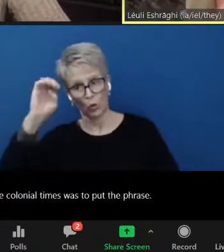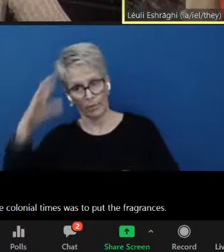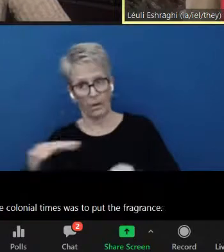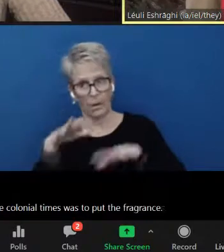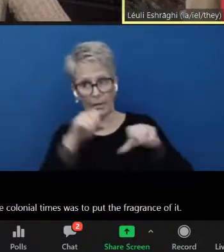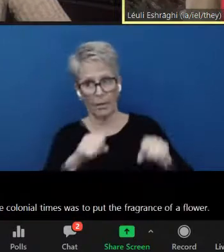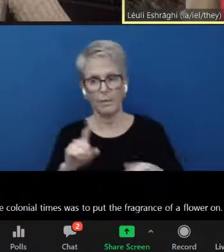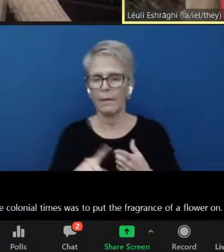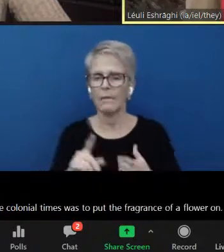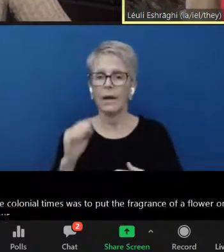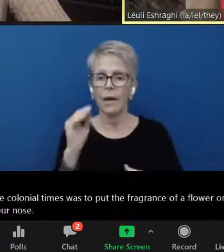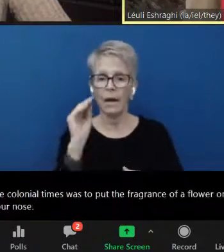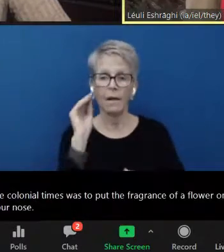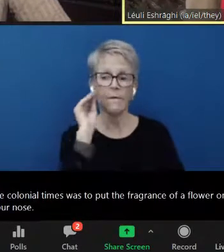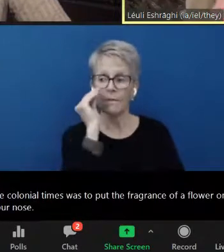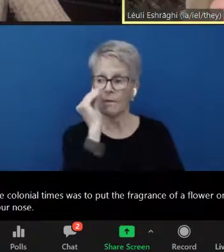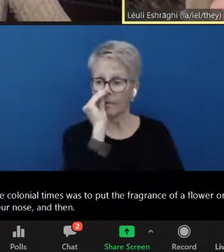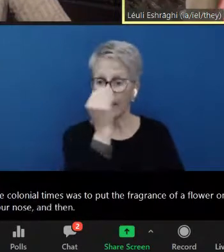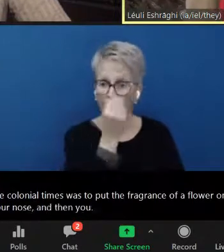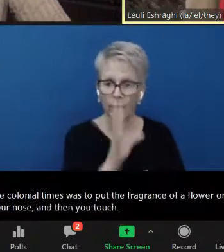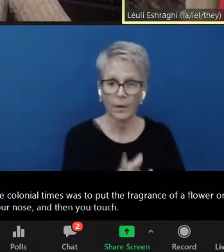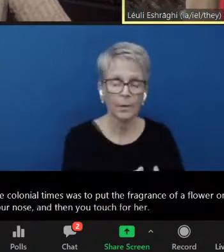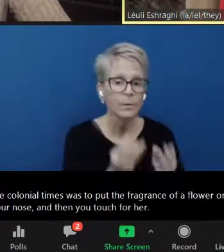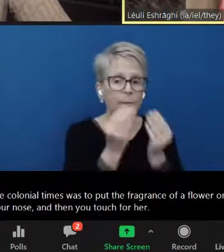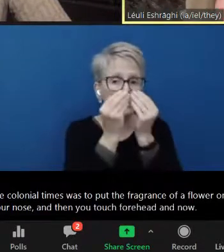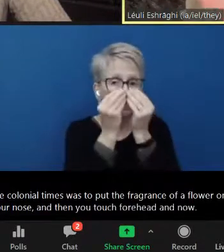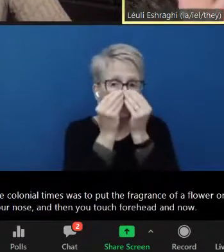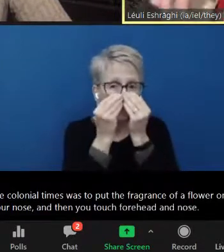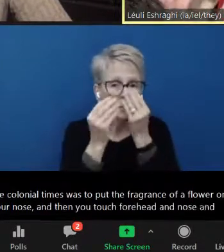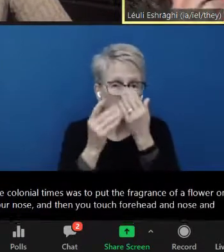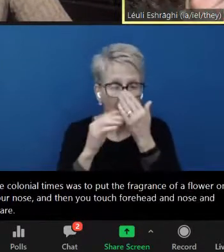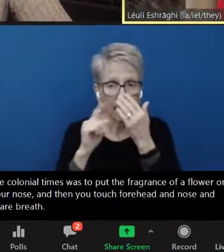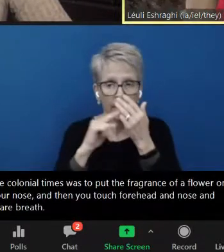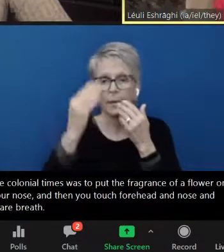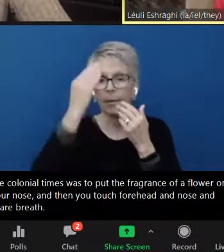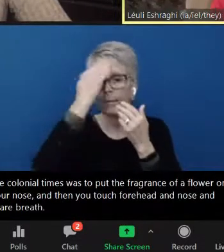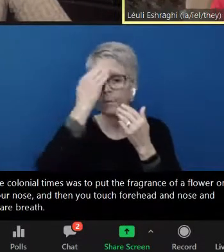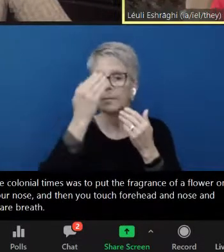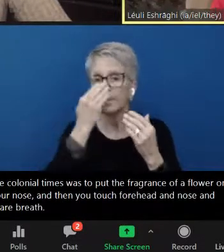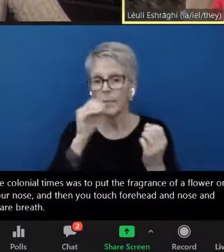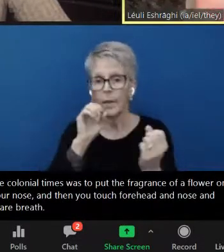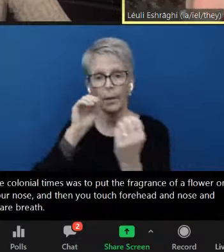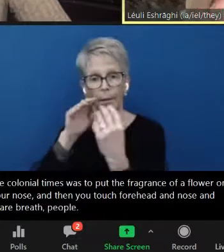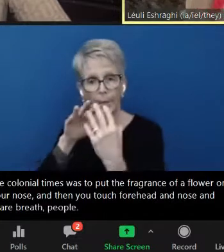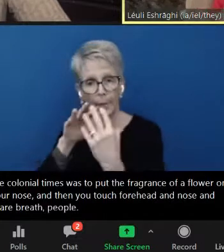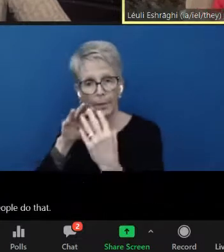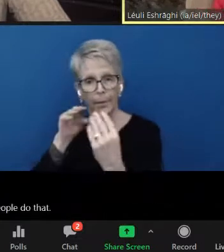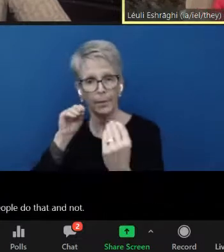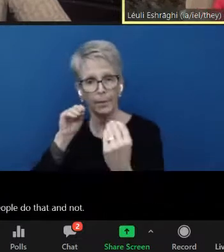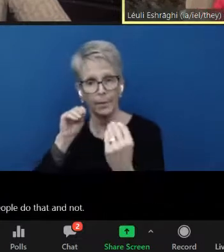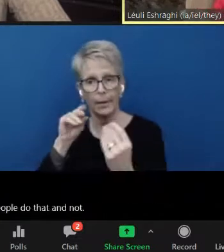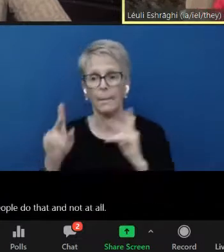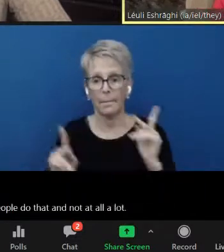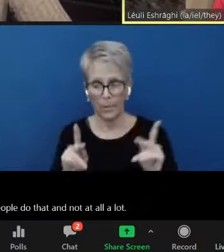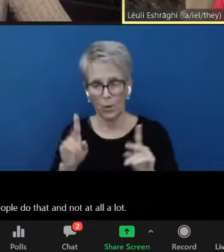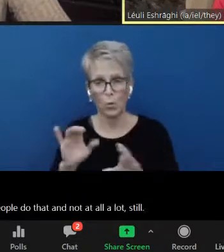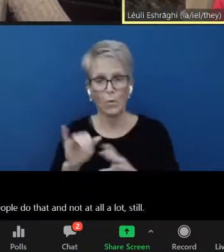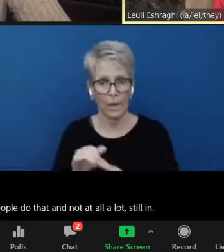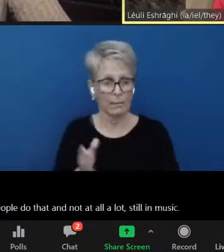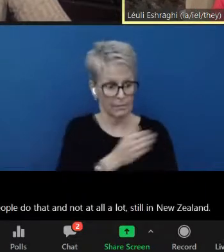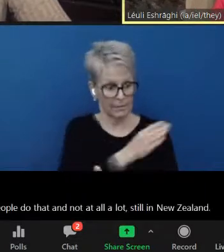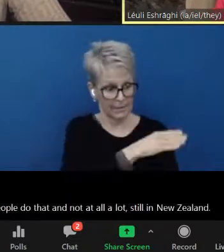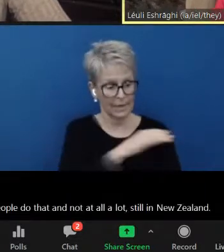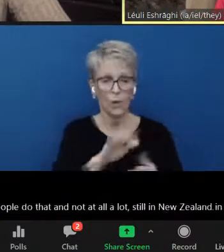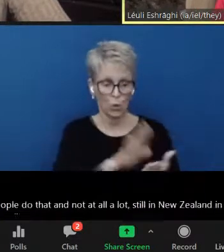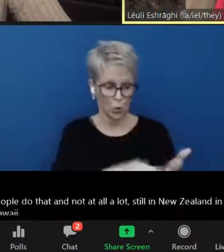fragrance of a flower on your nose, and then you touch forehead and nose and share a breath. People do that in Aotearoa a lot still, in New